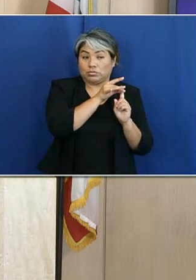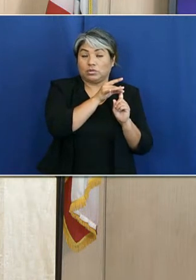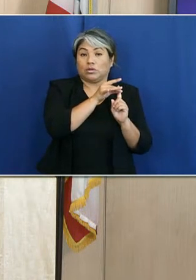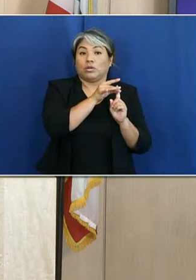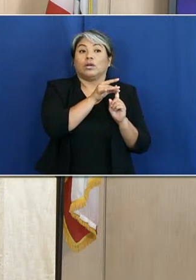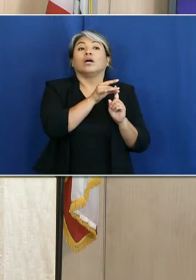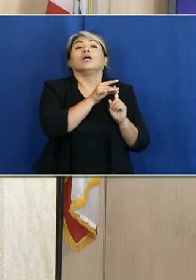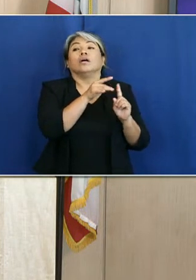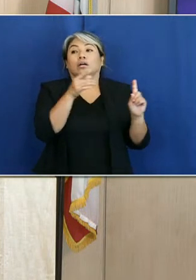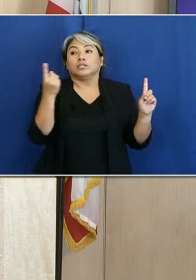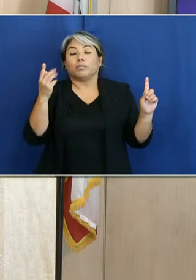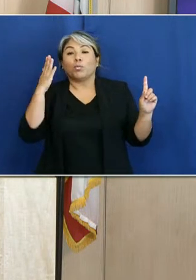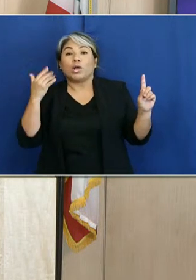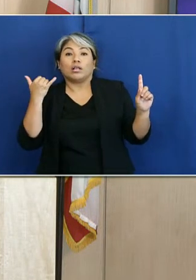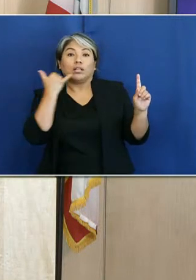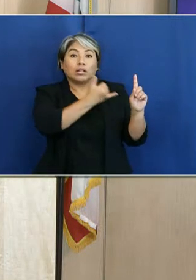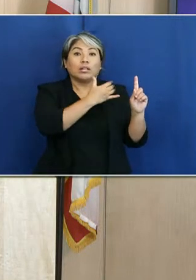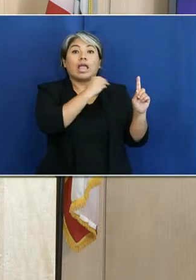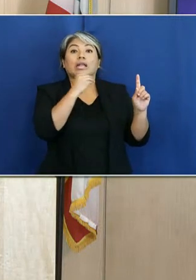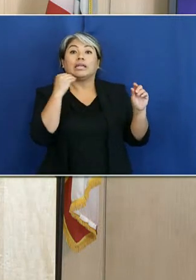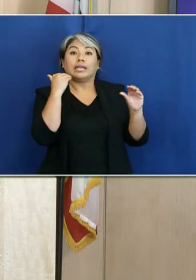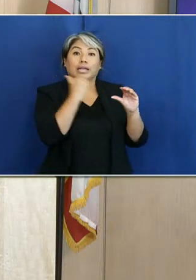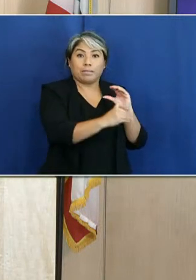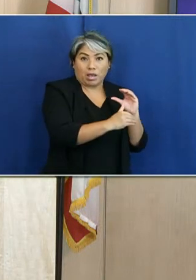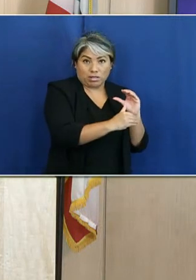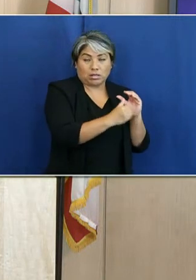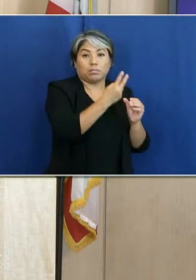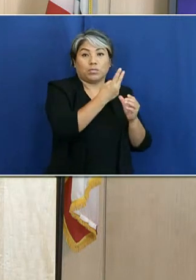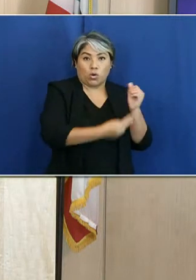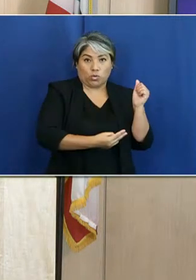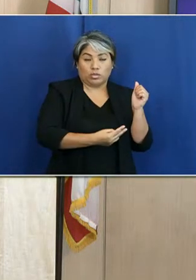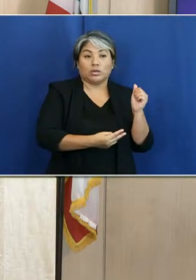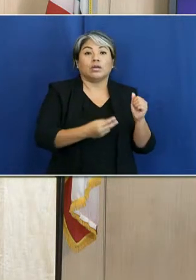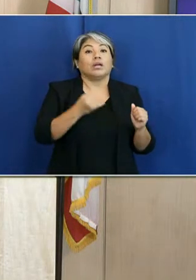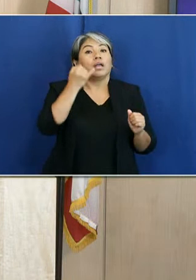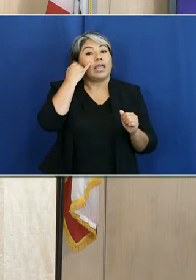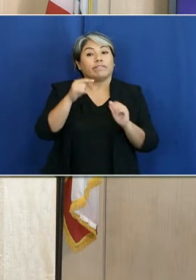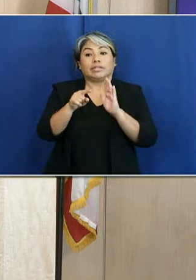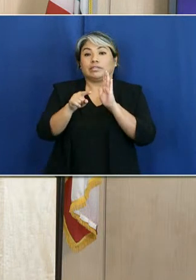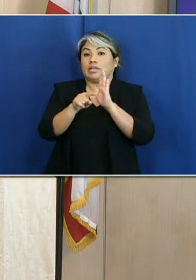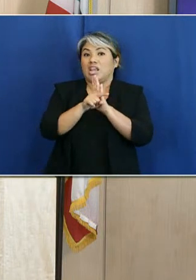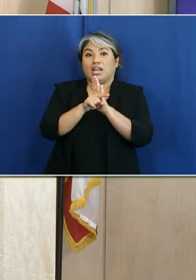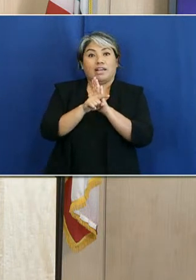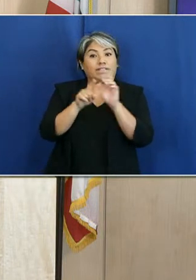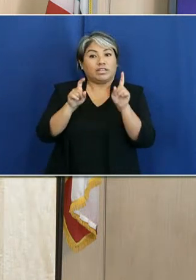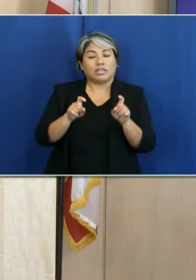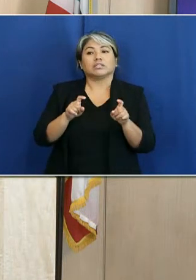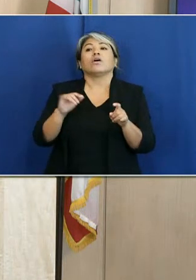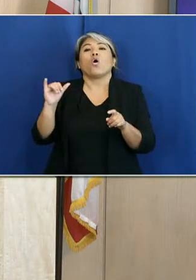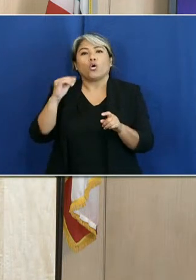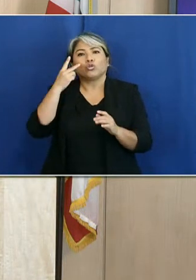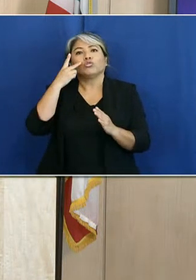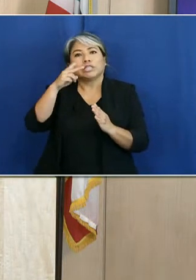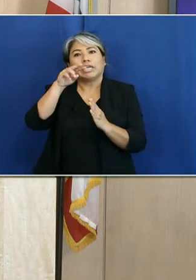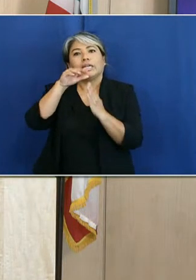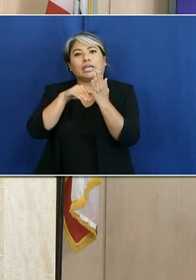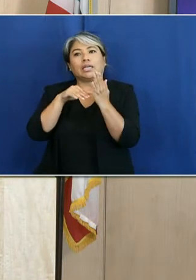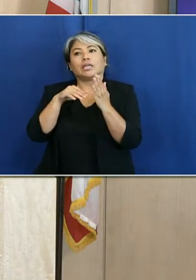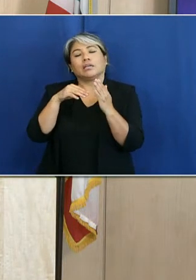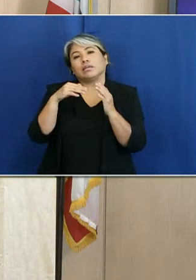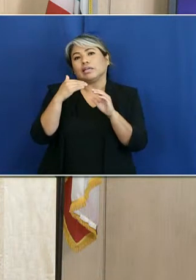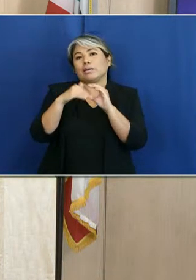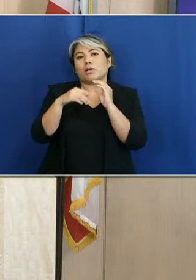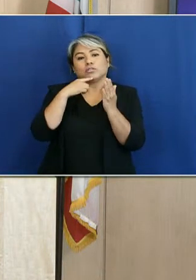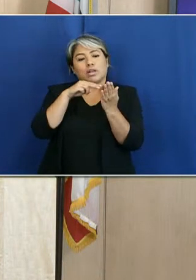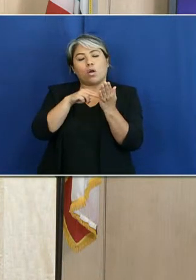will receive an email and a phone call. Individuals that test negative get an email stating that they are